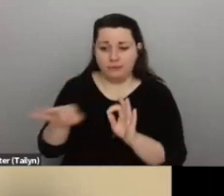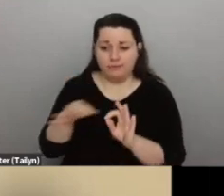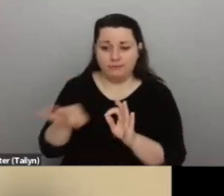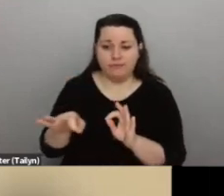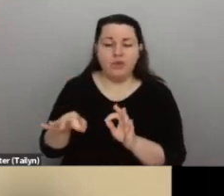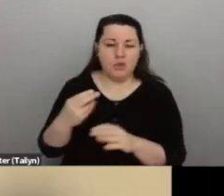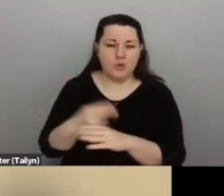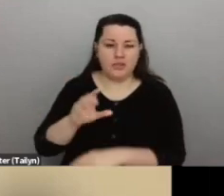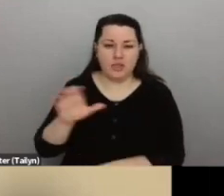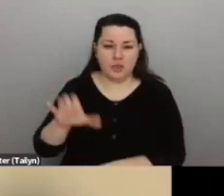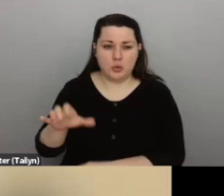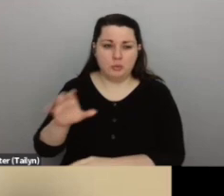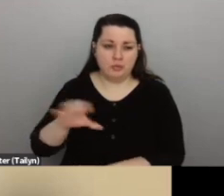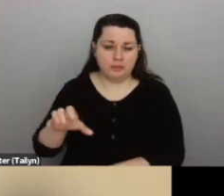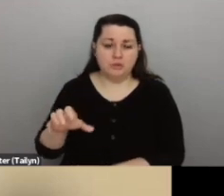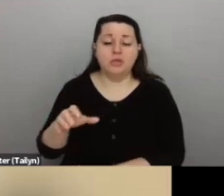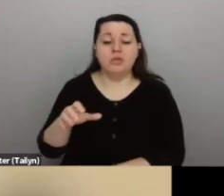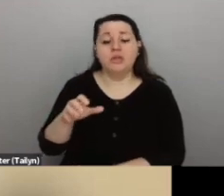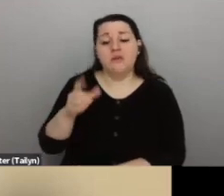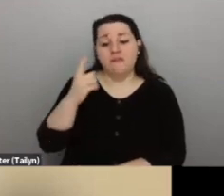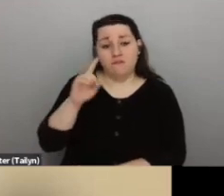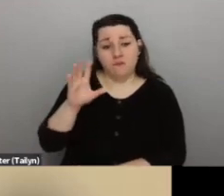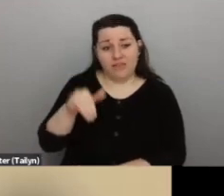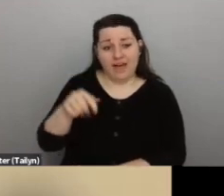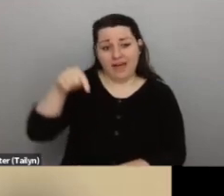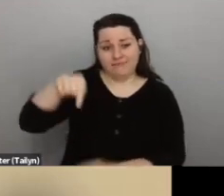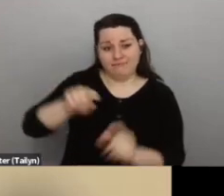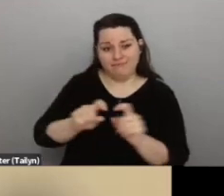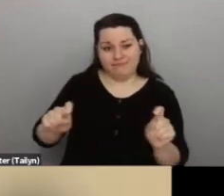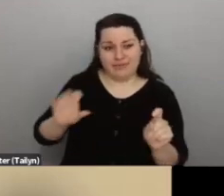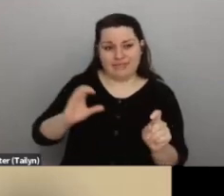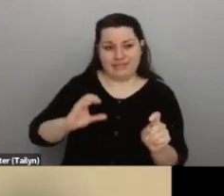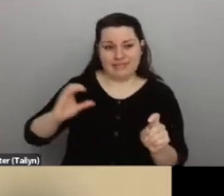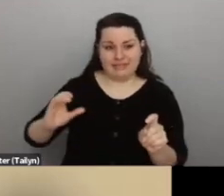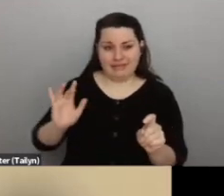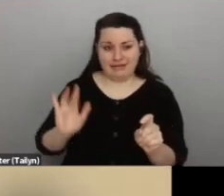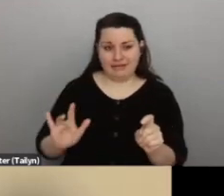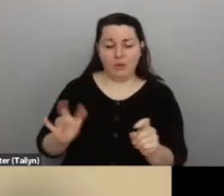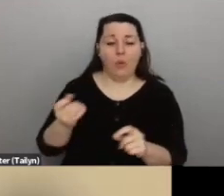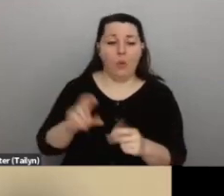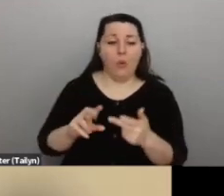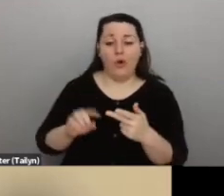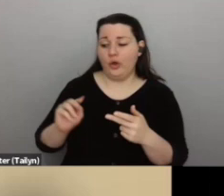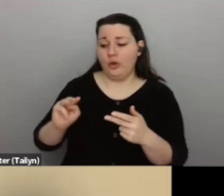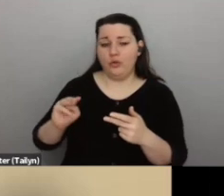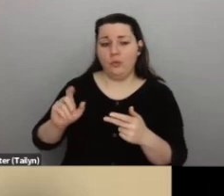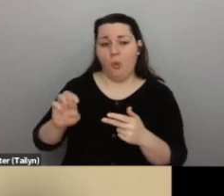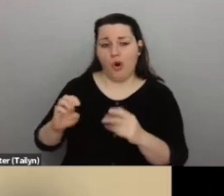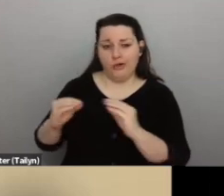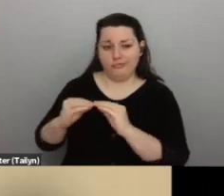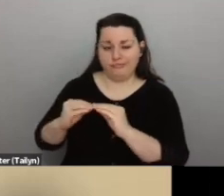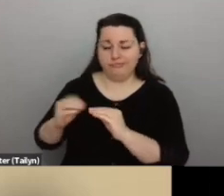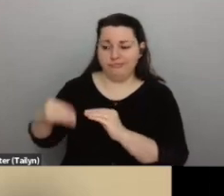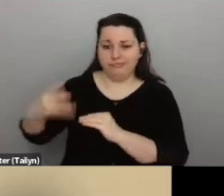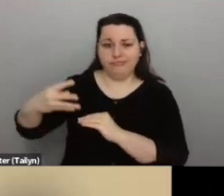To activate your captions, you'll find captions either on your toolbar or under the More button on your toolbar, and click Show Captions,